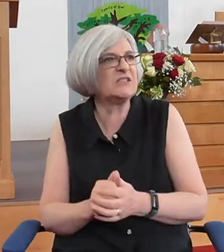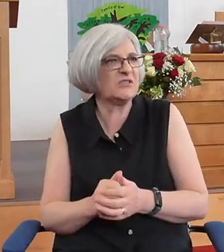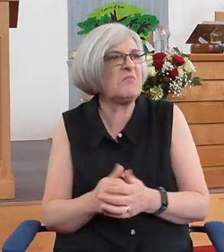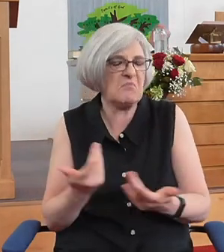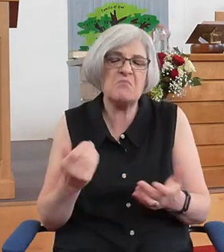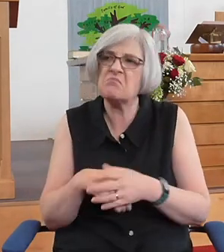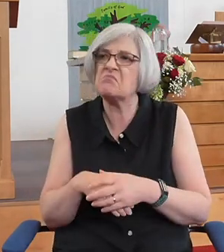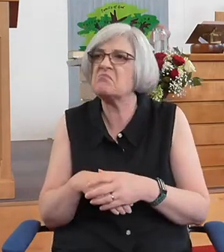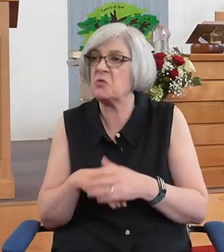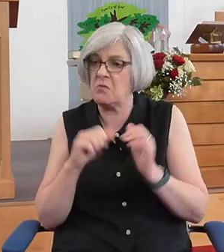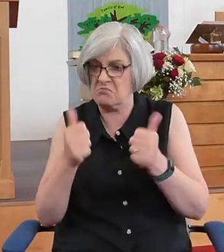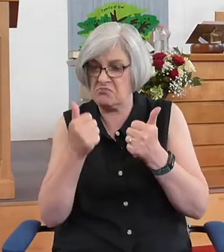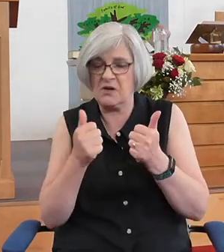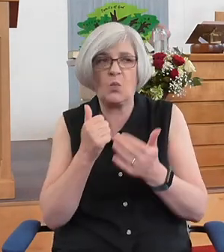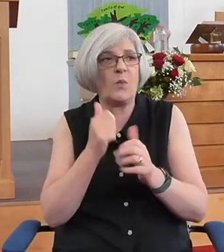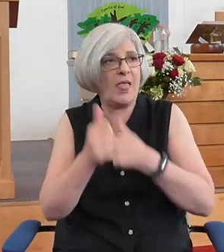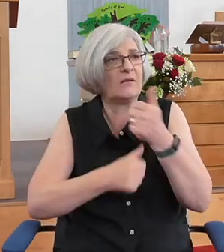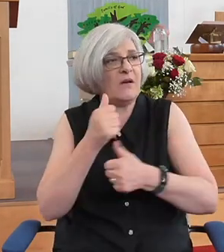great stuff from Gary.